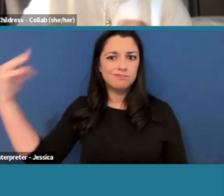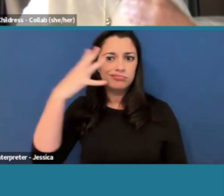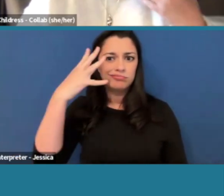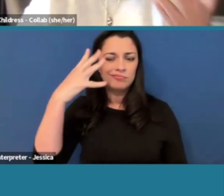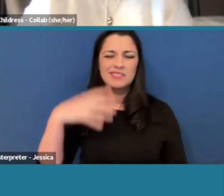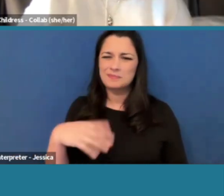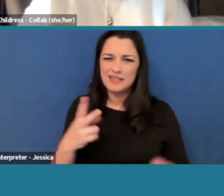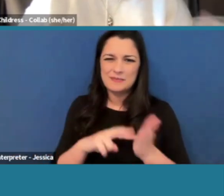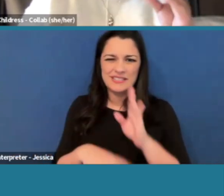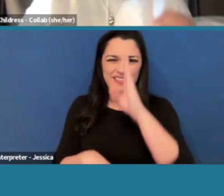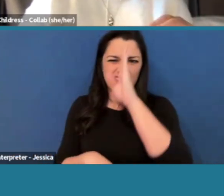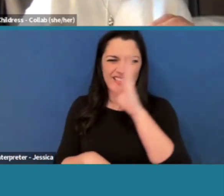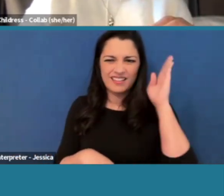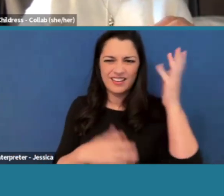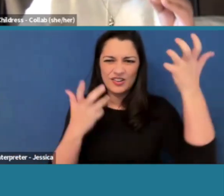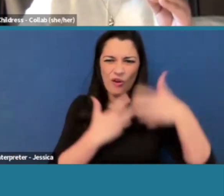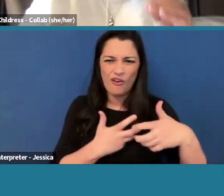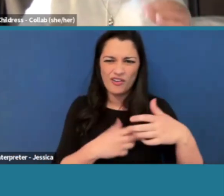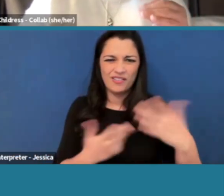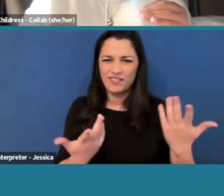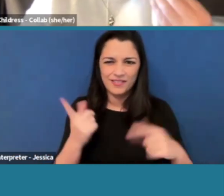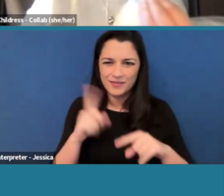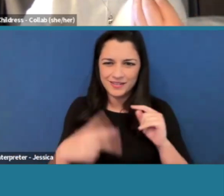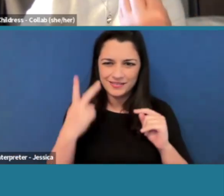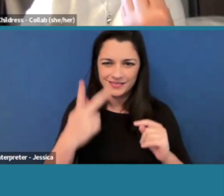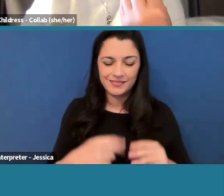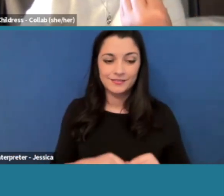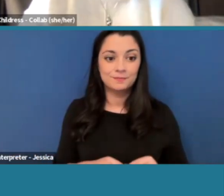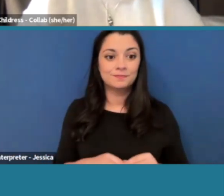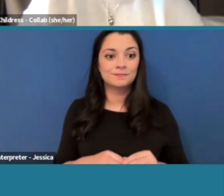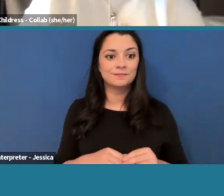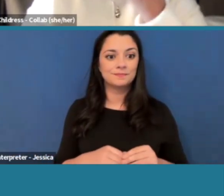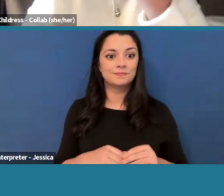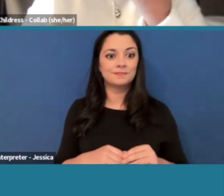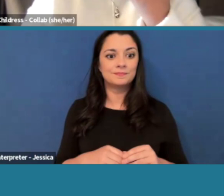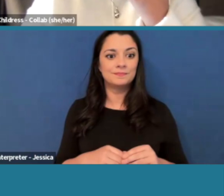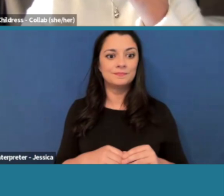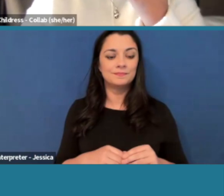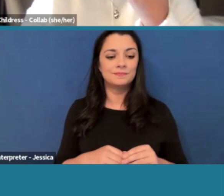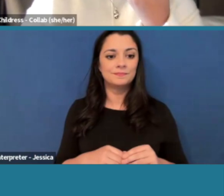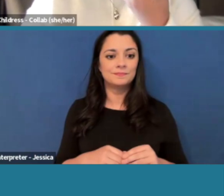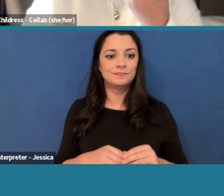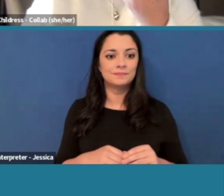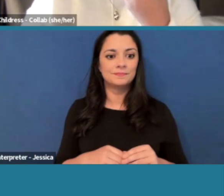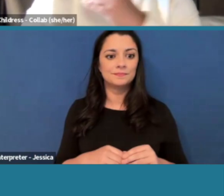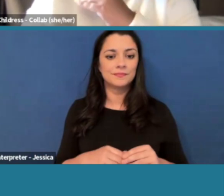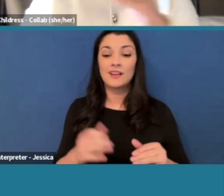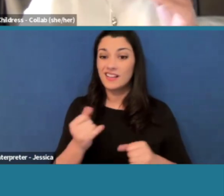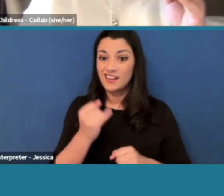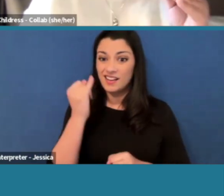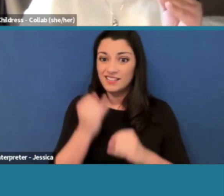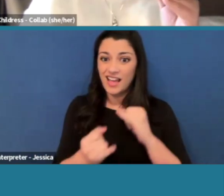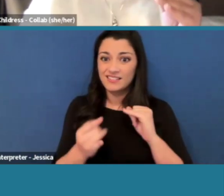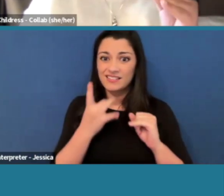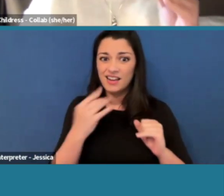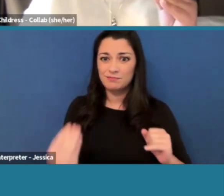shadows. The last option should be lighting that points directly straight up at the interpreters.